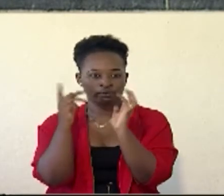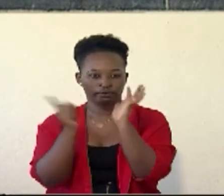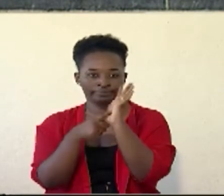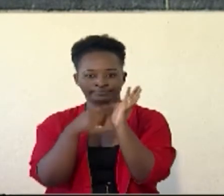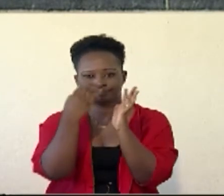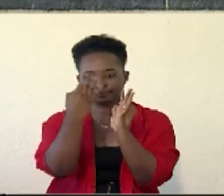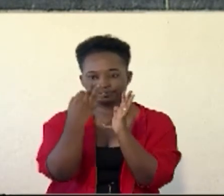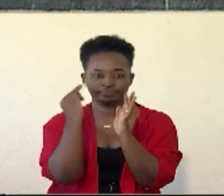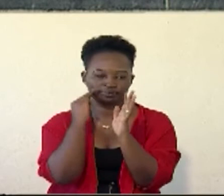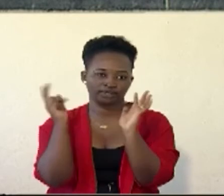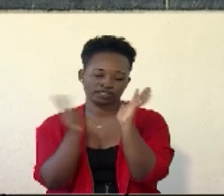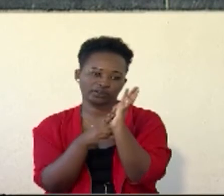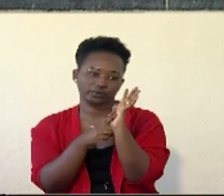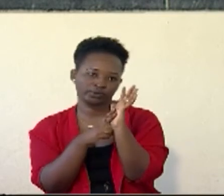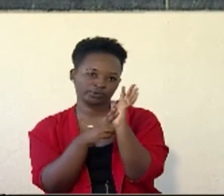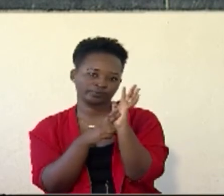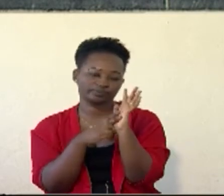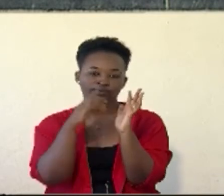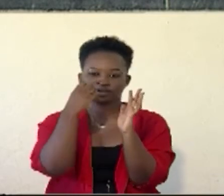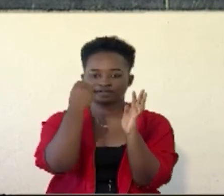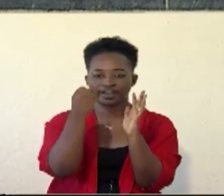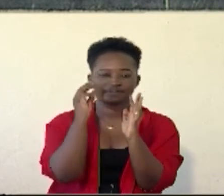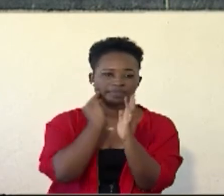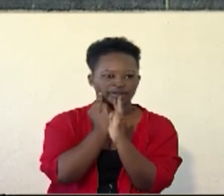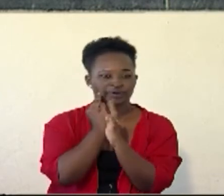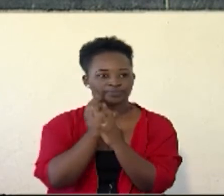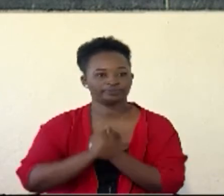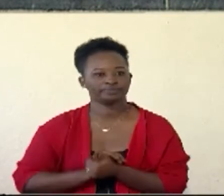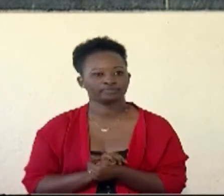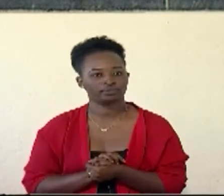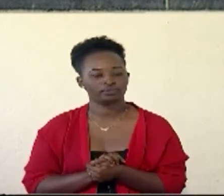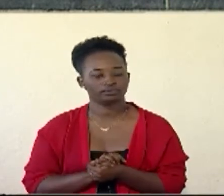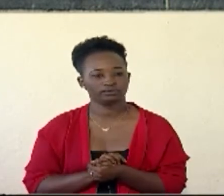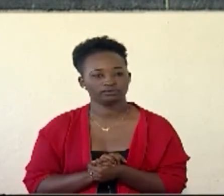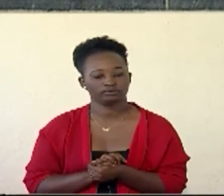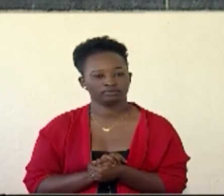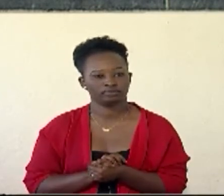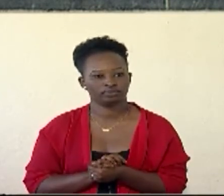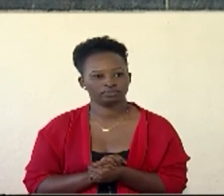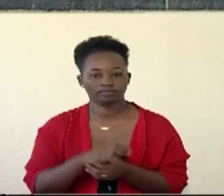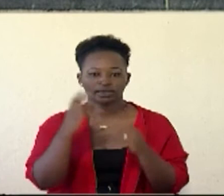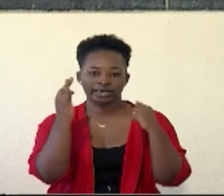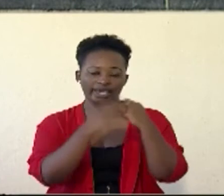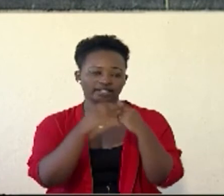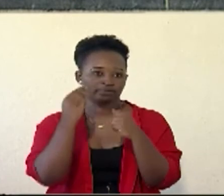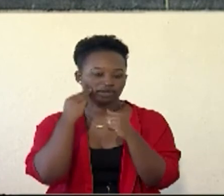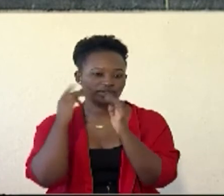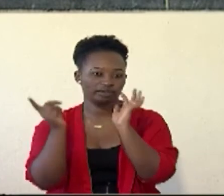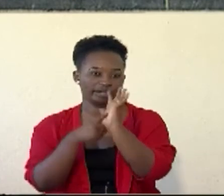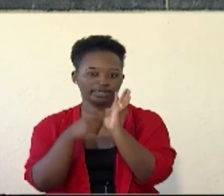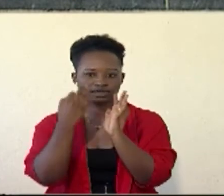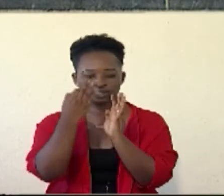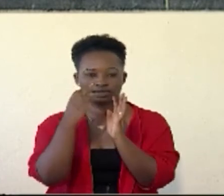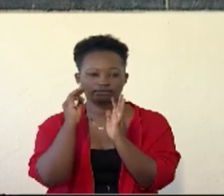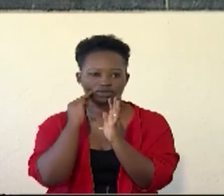minus 3 million, we shall get 5 million. 8 million minus 3 million, you will remain